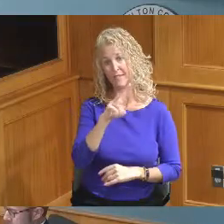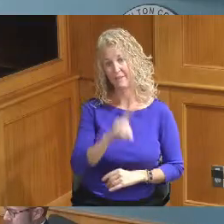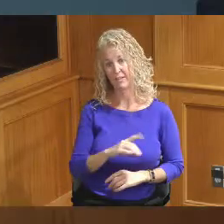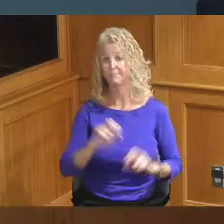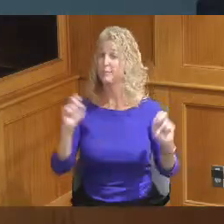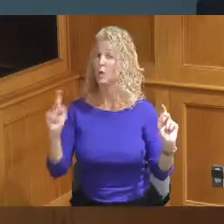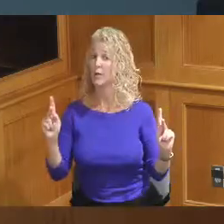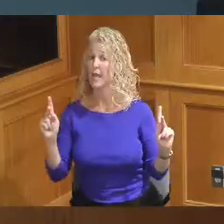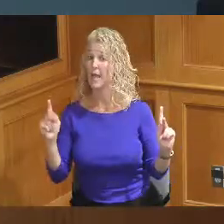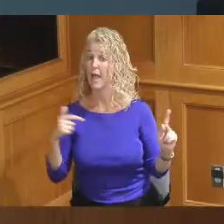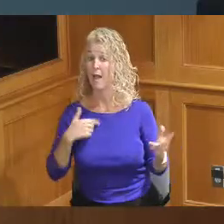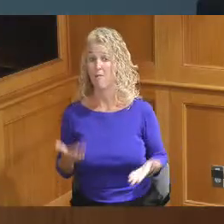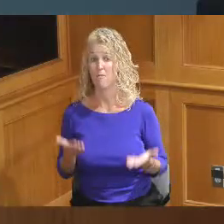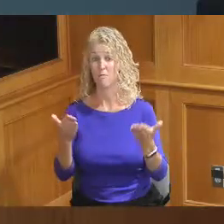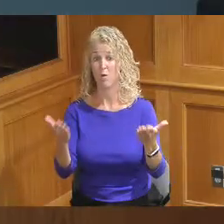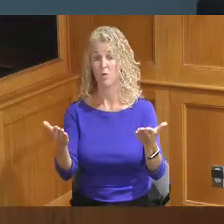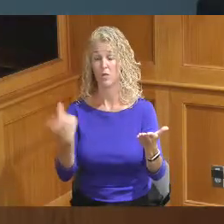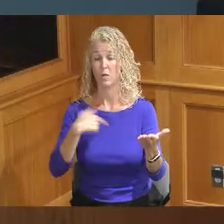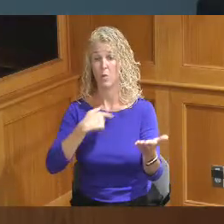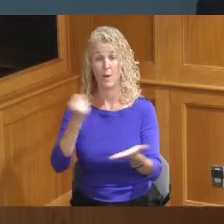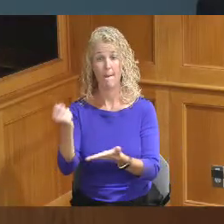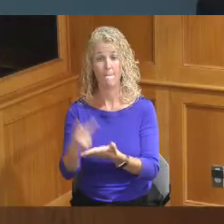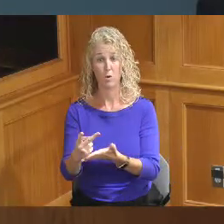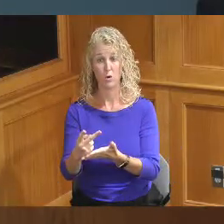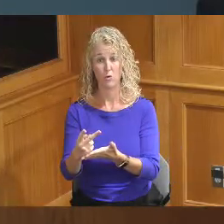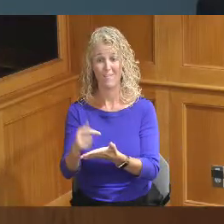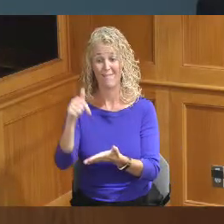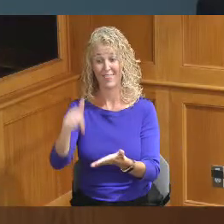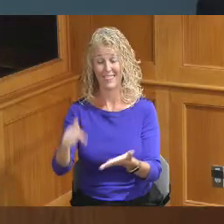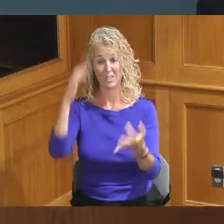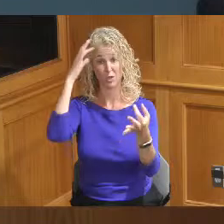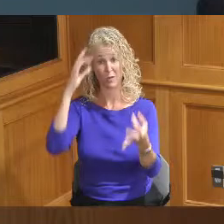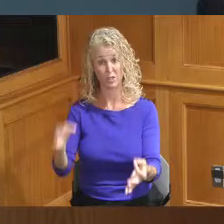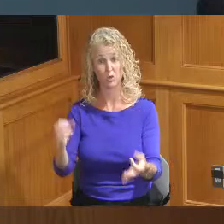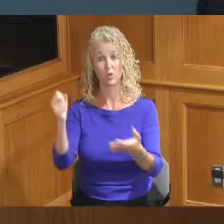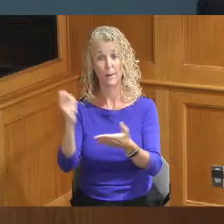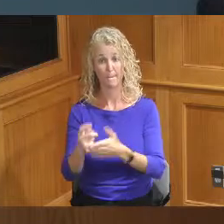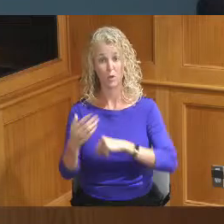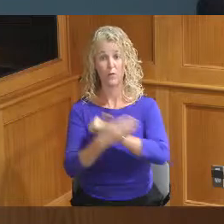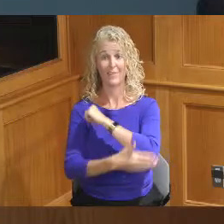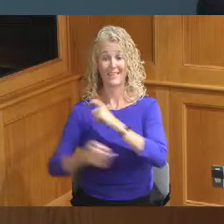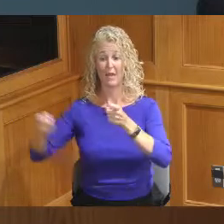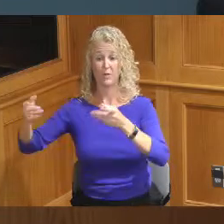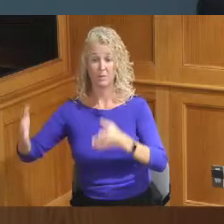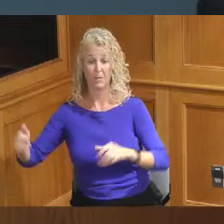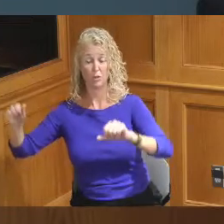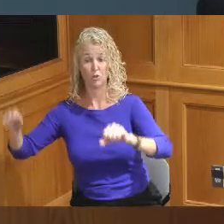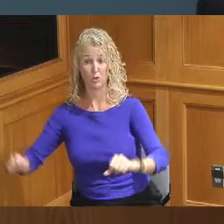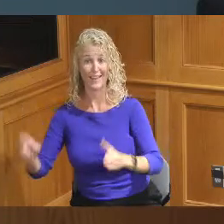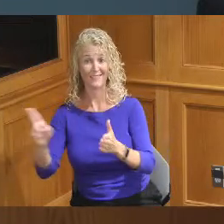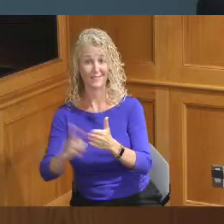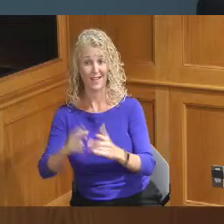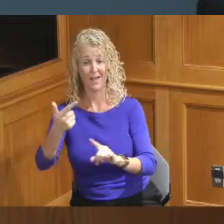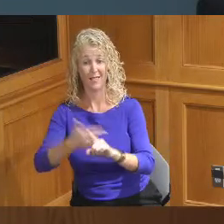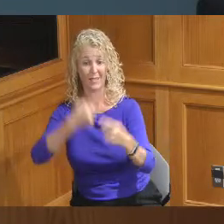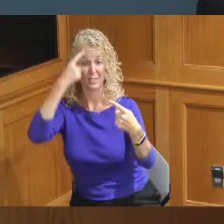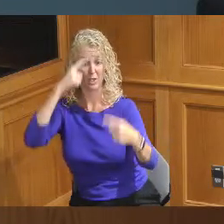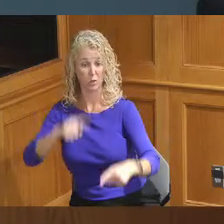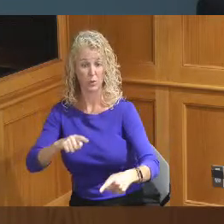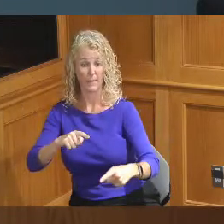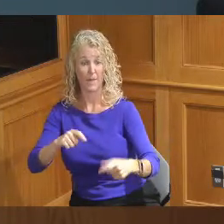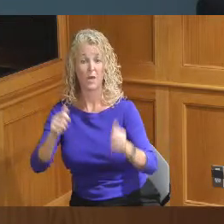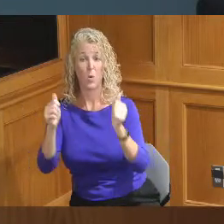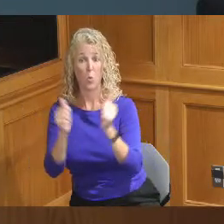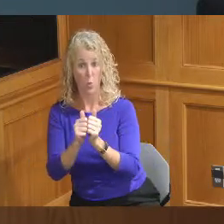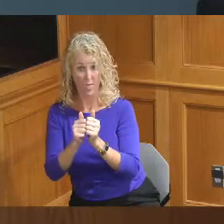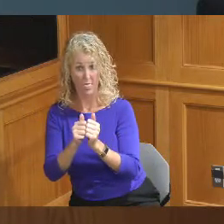that. All right, I'm going to make a motion that we approve of the resolution authorizing the county administrator to execute a lease agreement by and